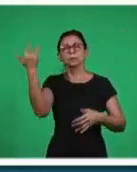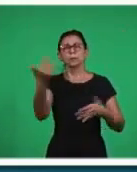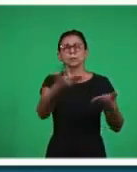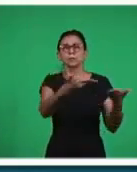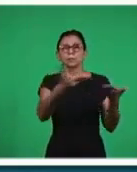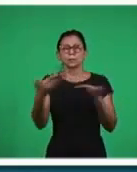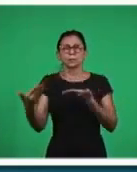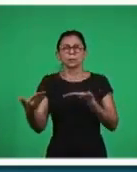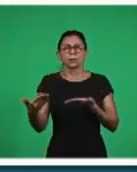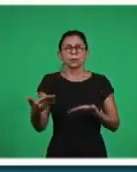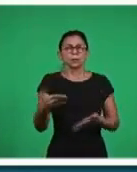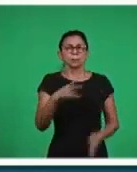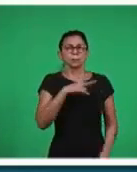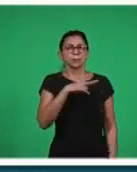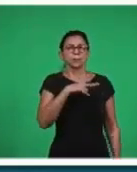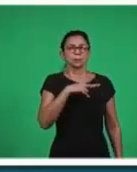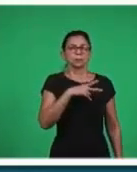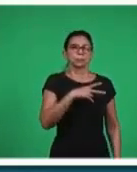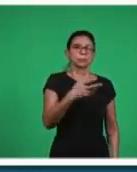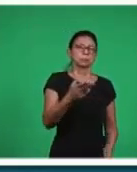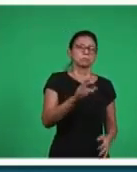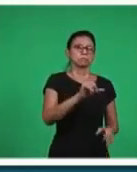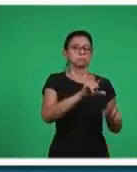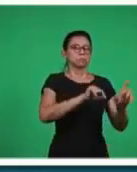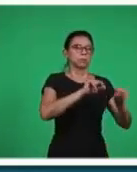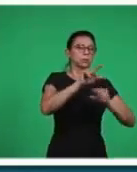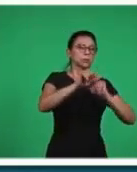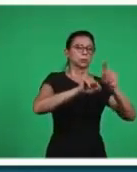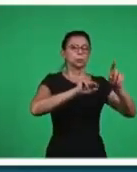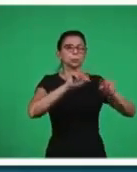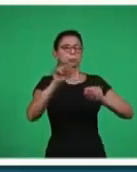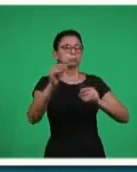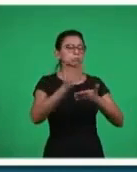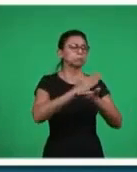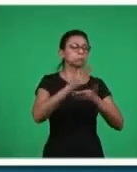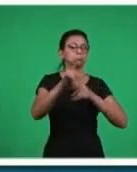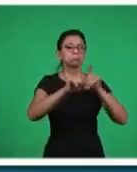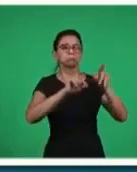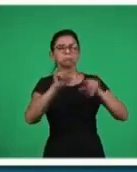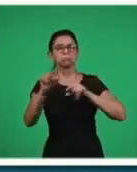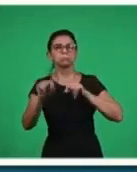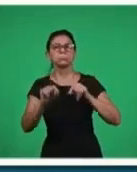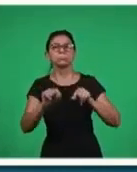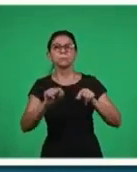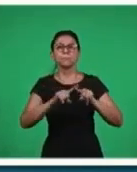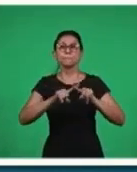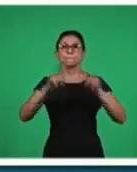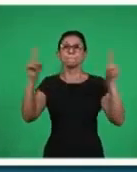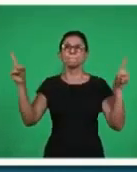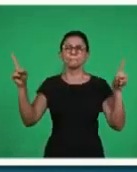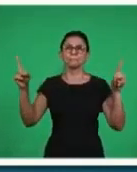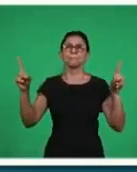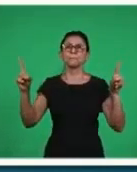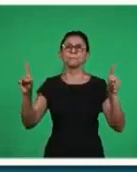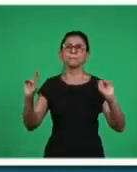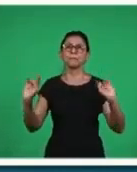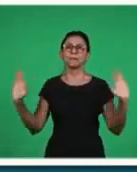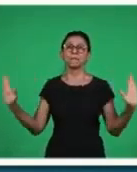had guests that had been invited individually. There was a few chosen guests, but the great